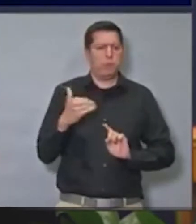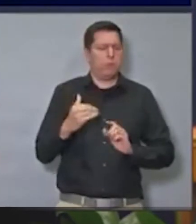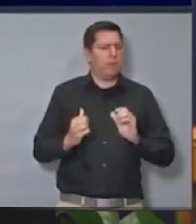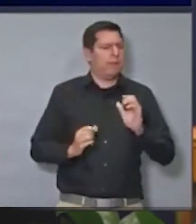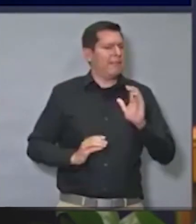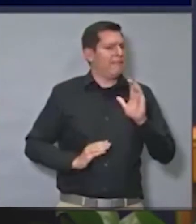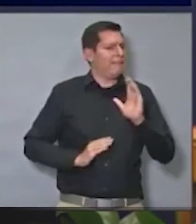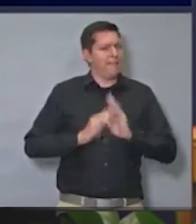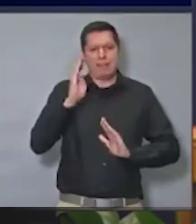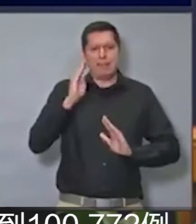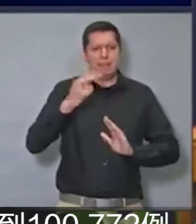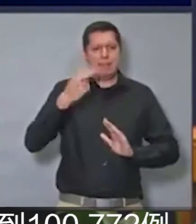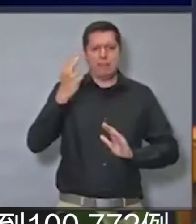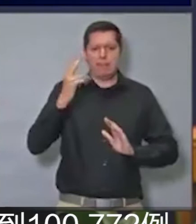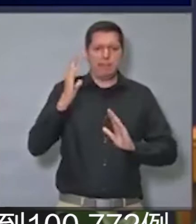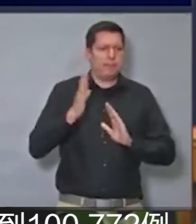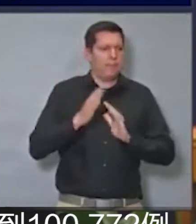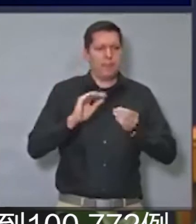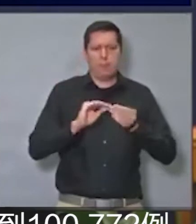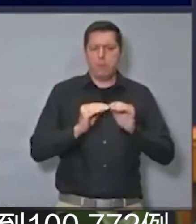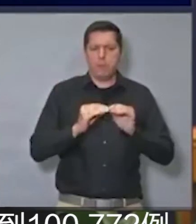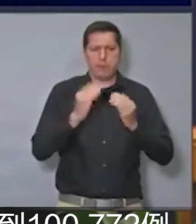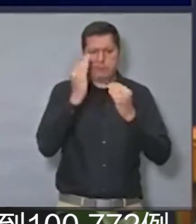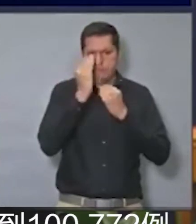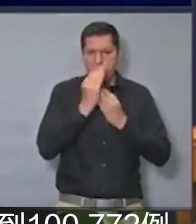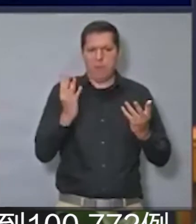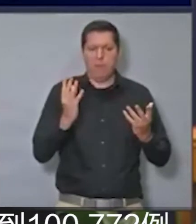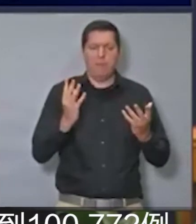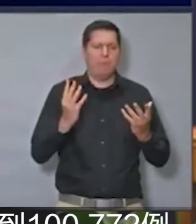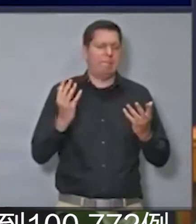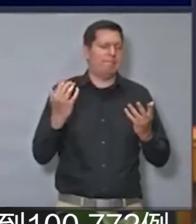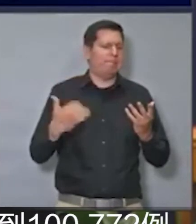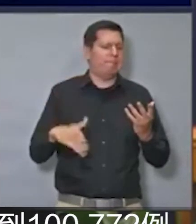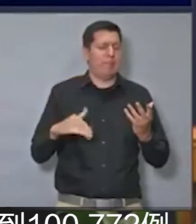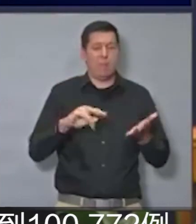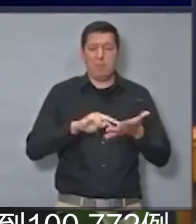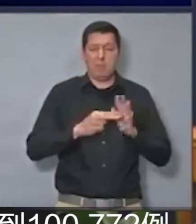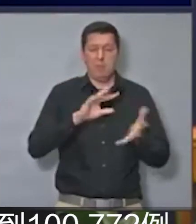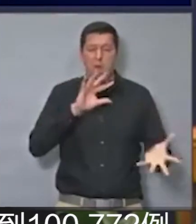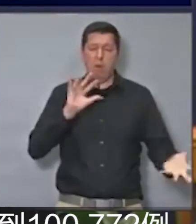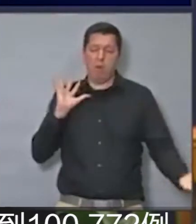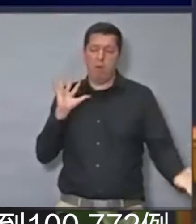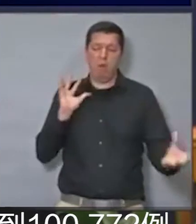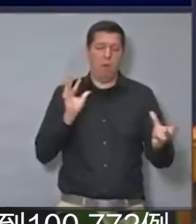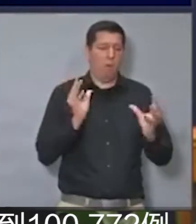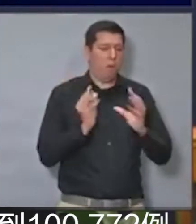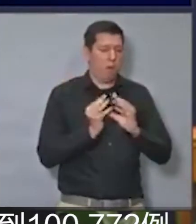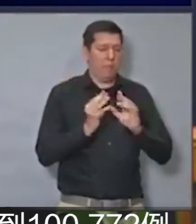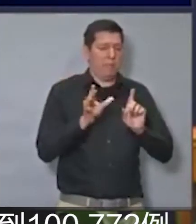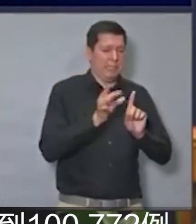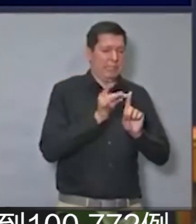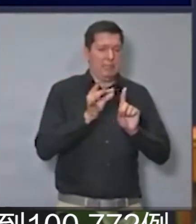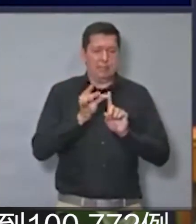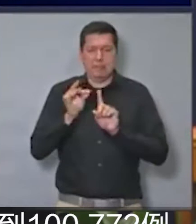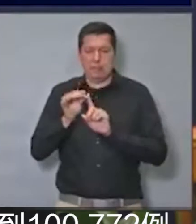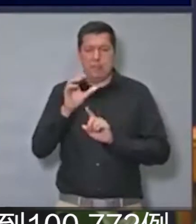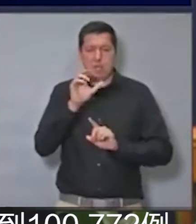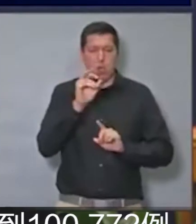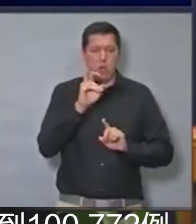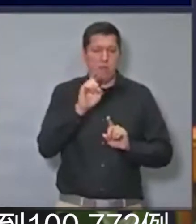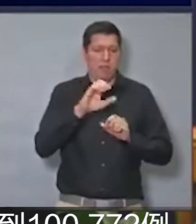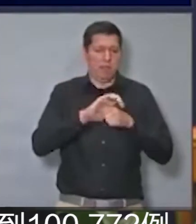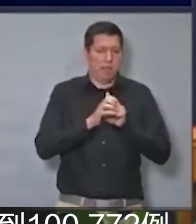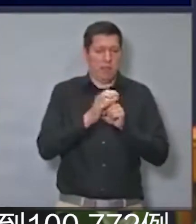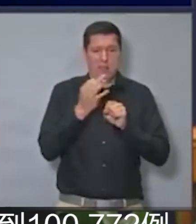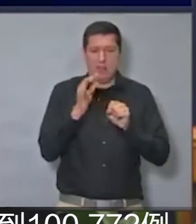ever reported. And today's reported cases brings the total number of people who have tested positive for COVID-19 in LA